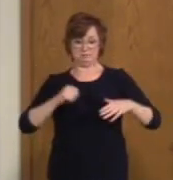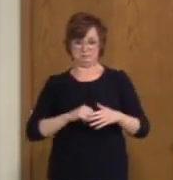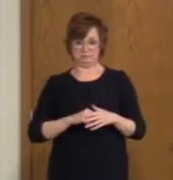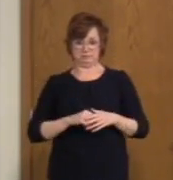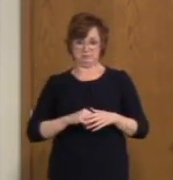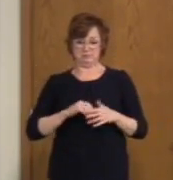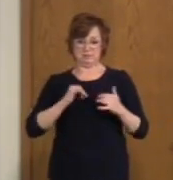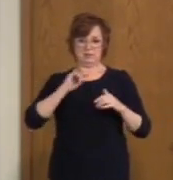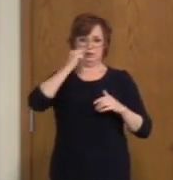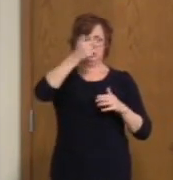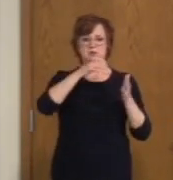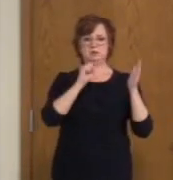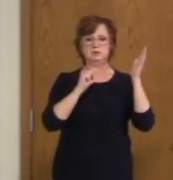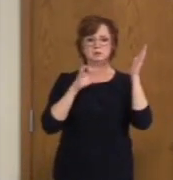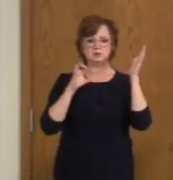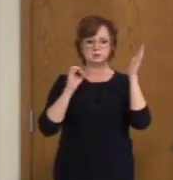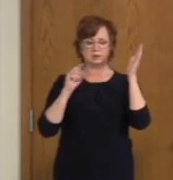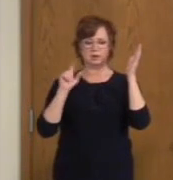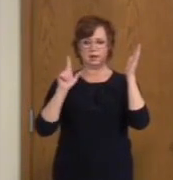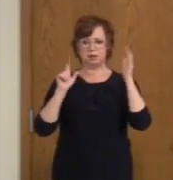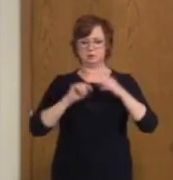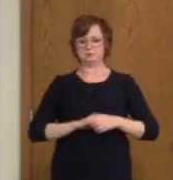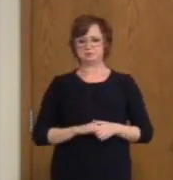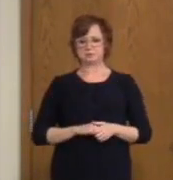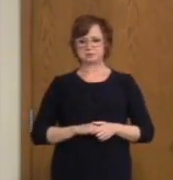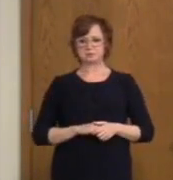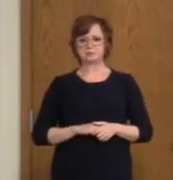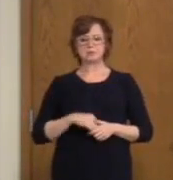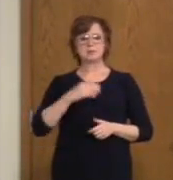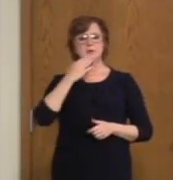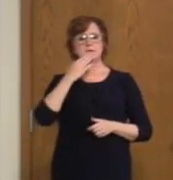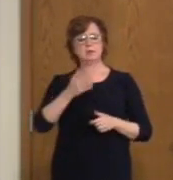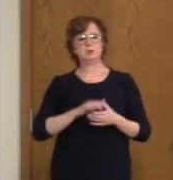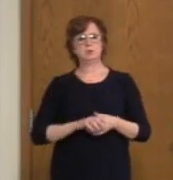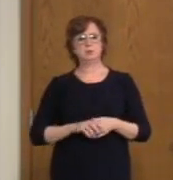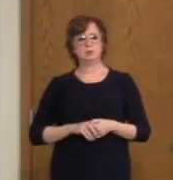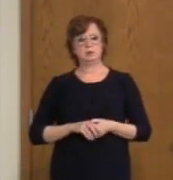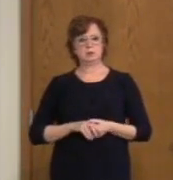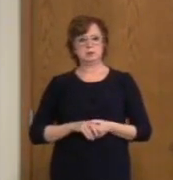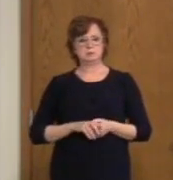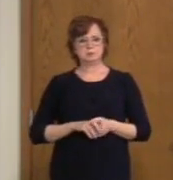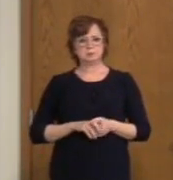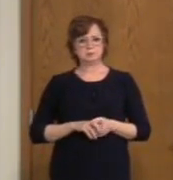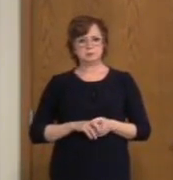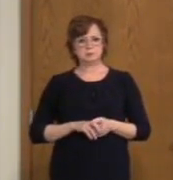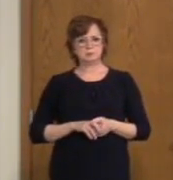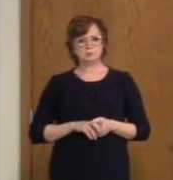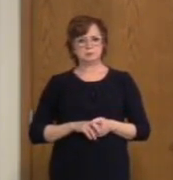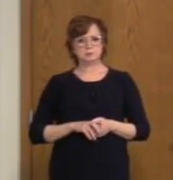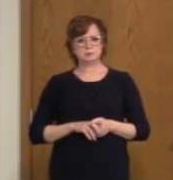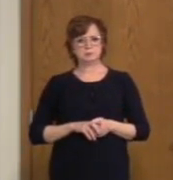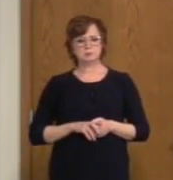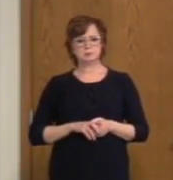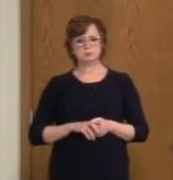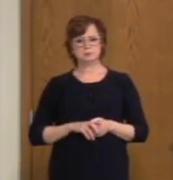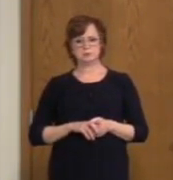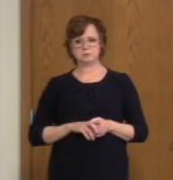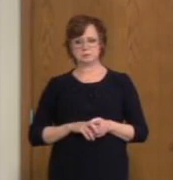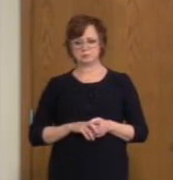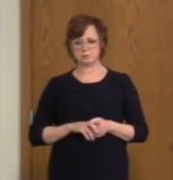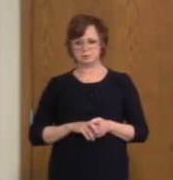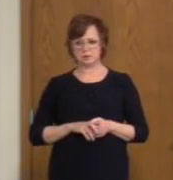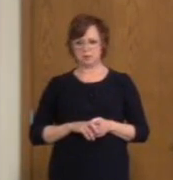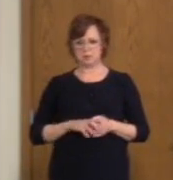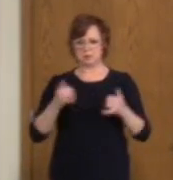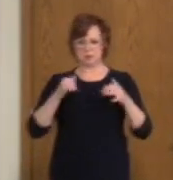Thanks, Dr. Shahab. And just to go into a little detail about the vaccine capacity across the province, with or without the